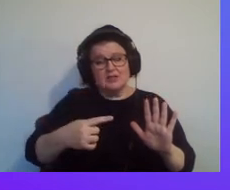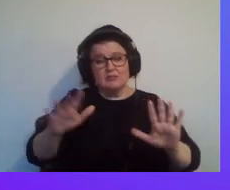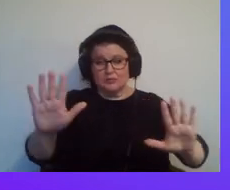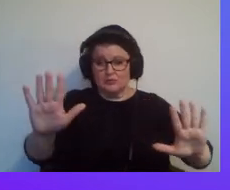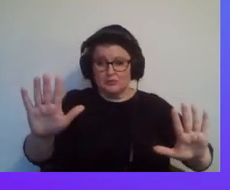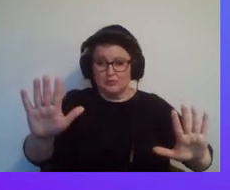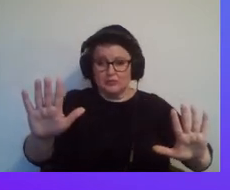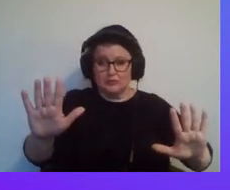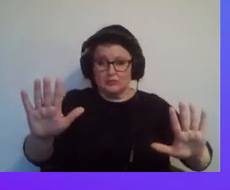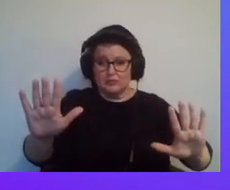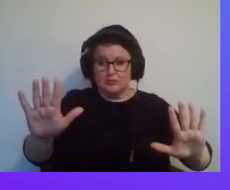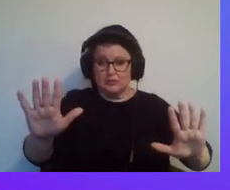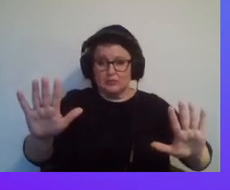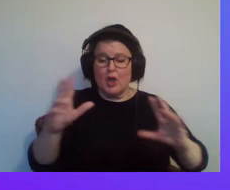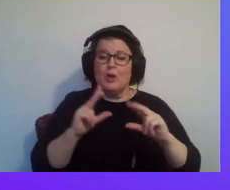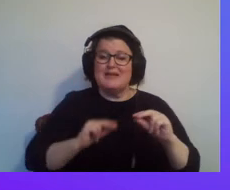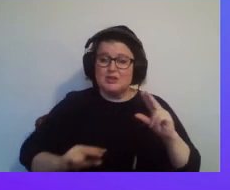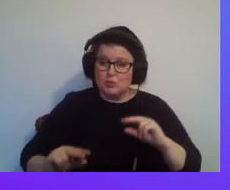Let me finish. Some have been talking about genetics,